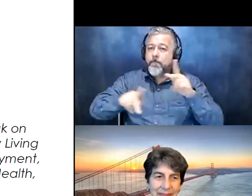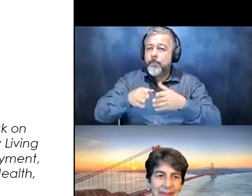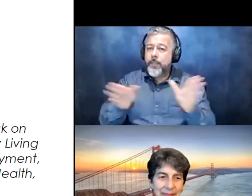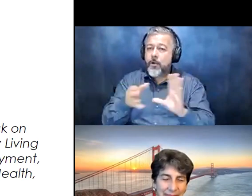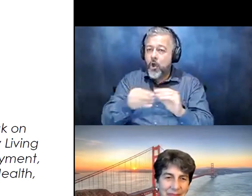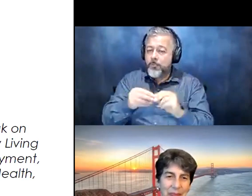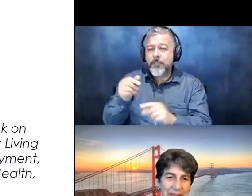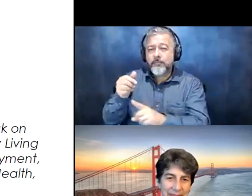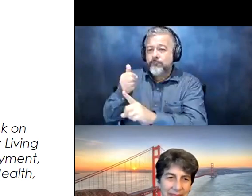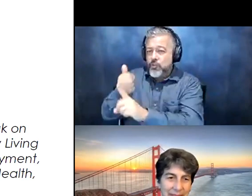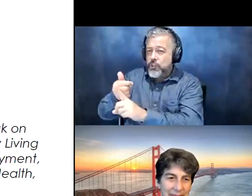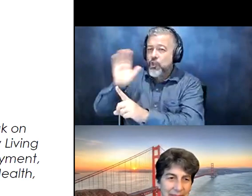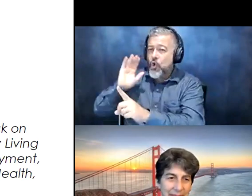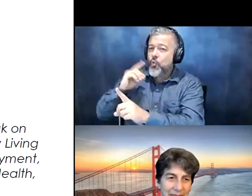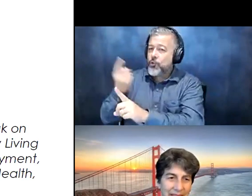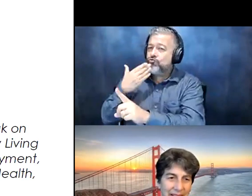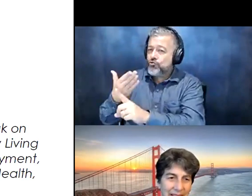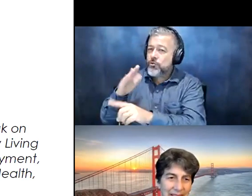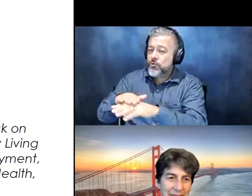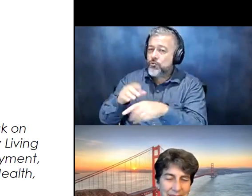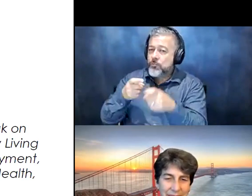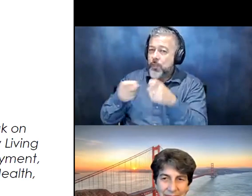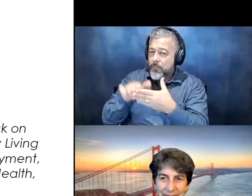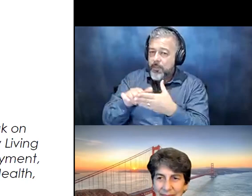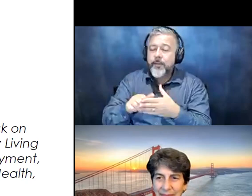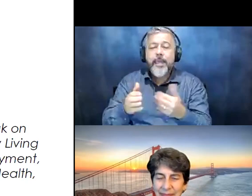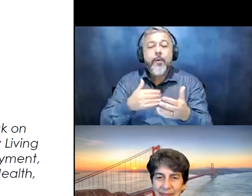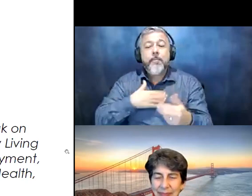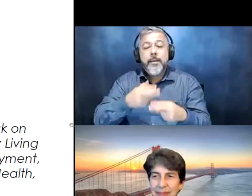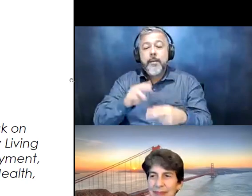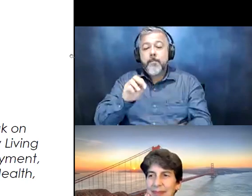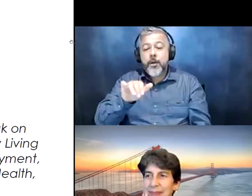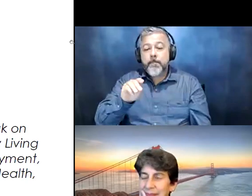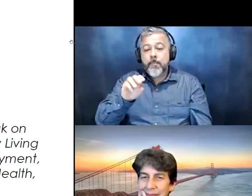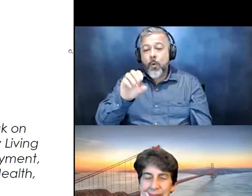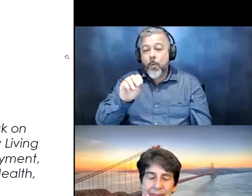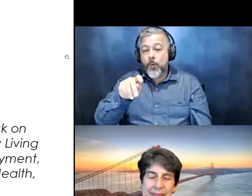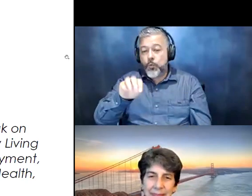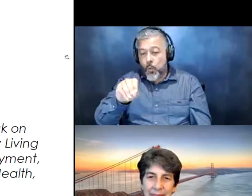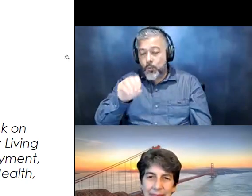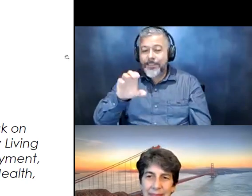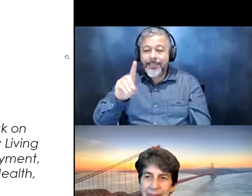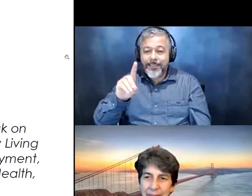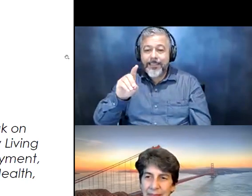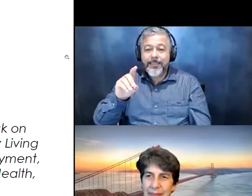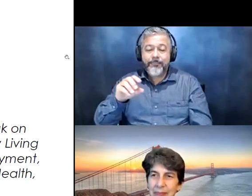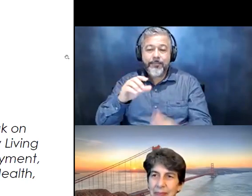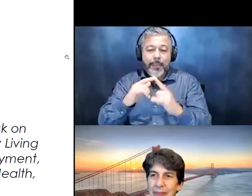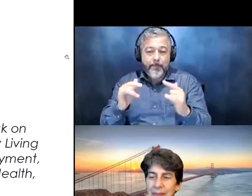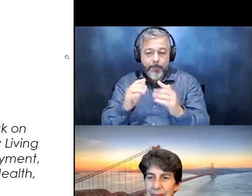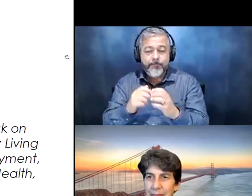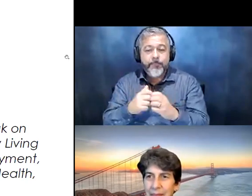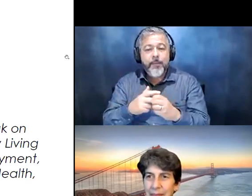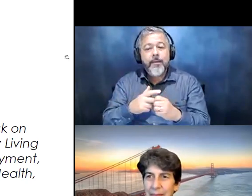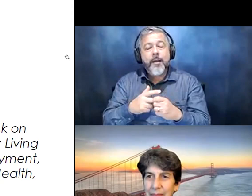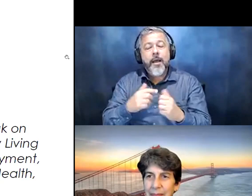that. So, you know, appreciate all that. Marty Yamamoto, CDCAN family member. I just want to underscore again the need